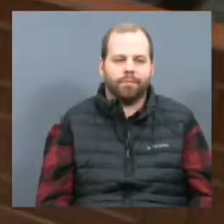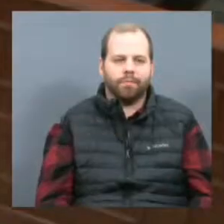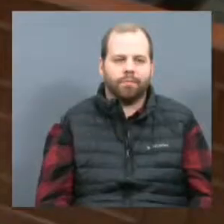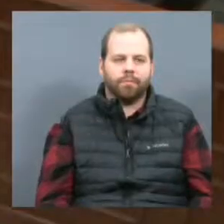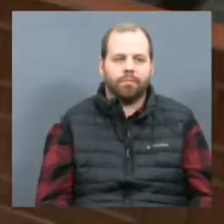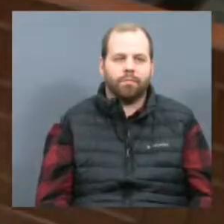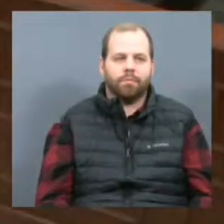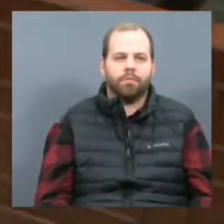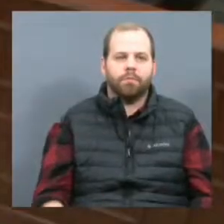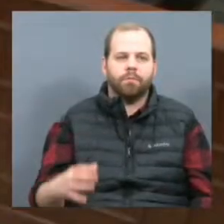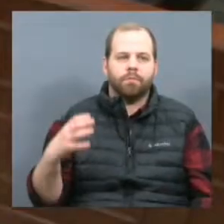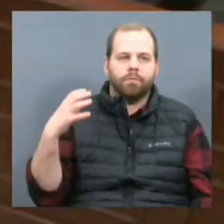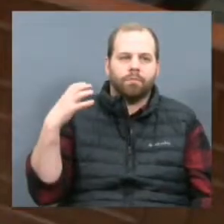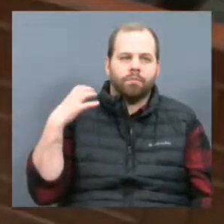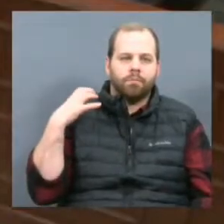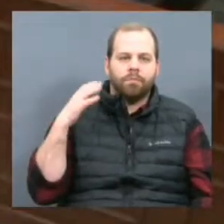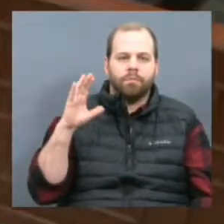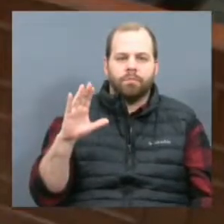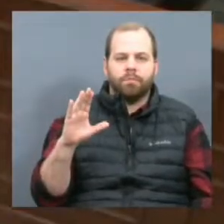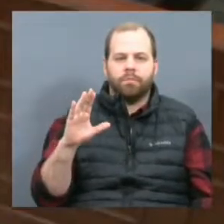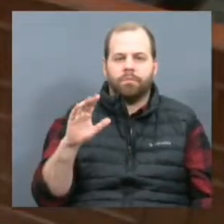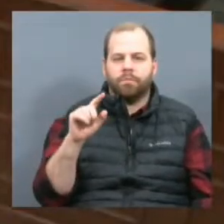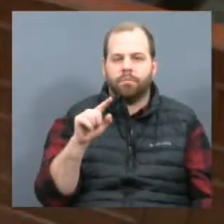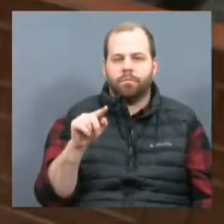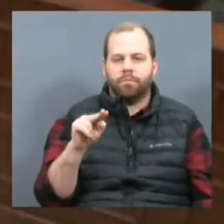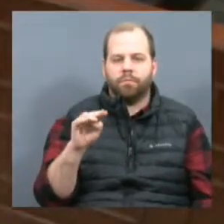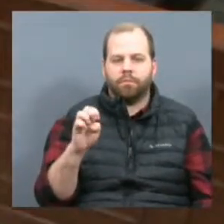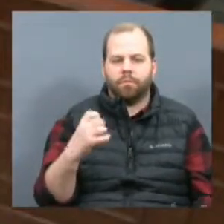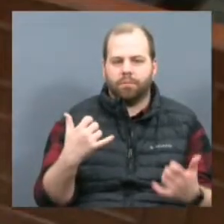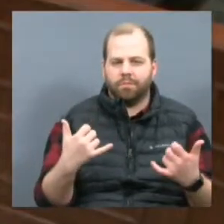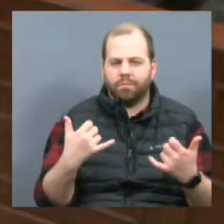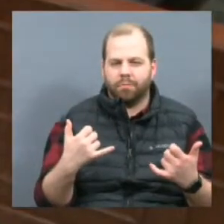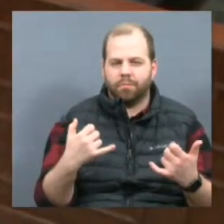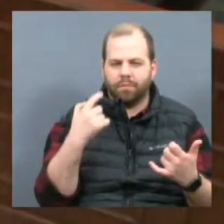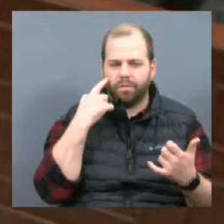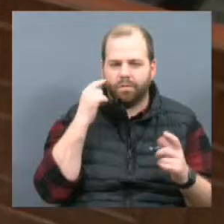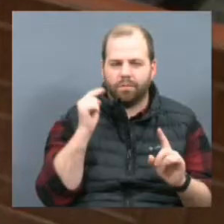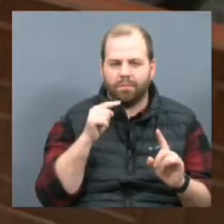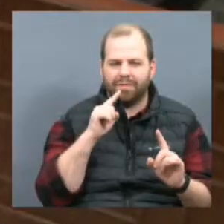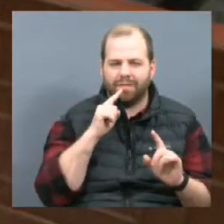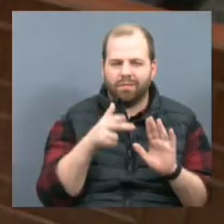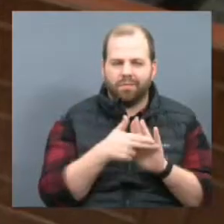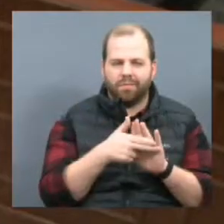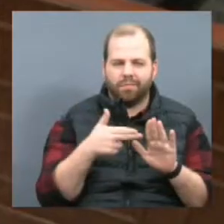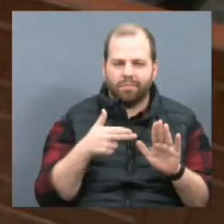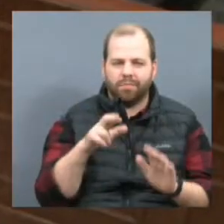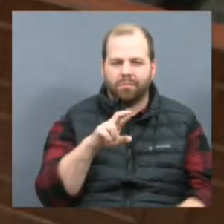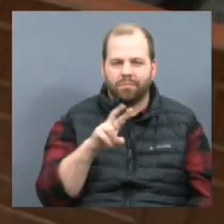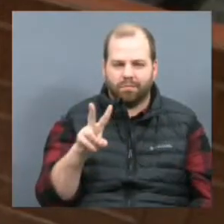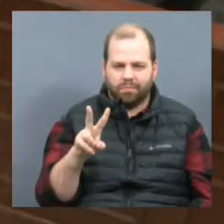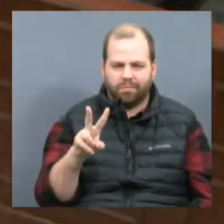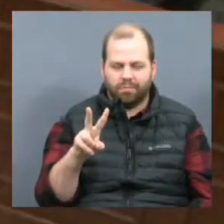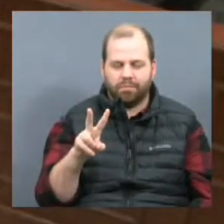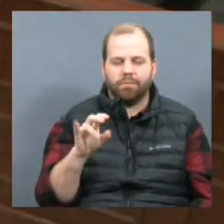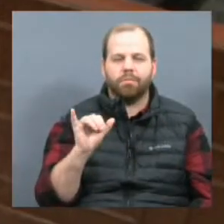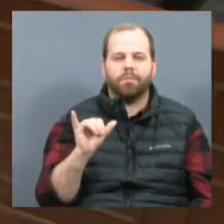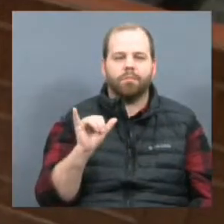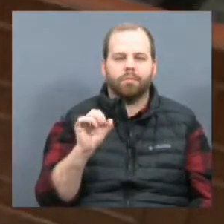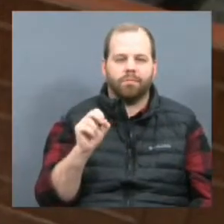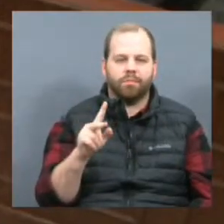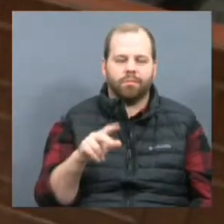Mr. Chairman, what is the current zoning? Is it residential? R2. R2.